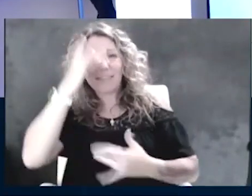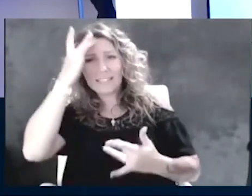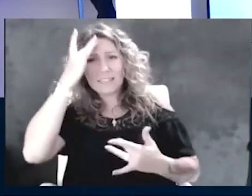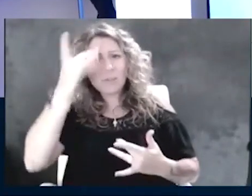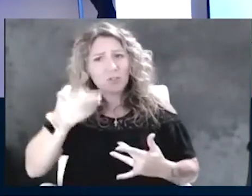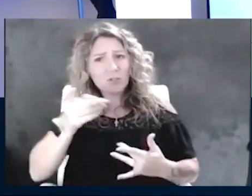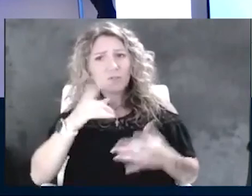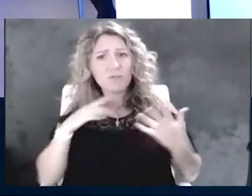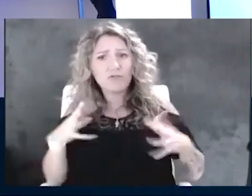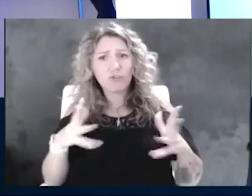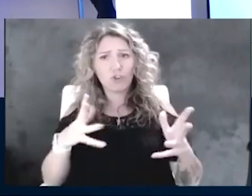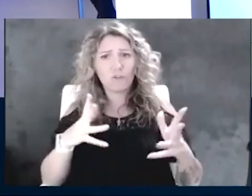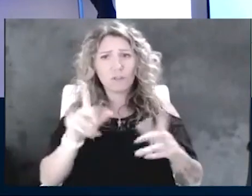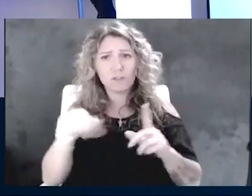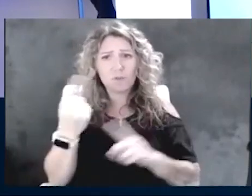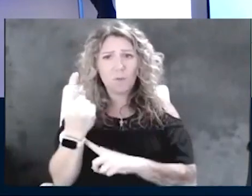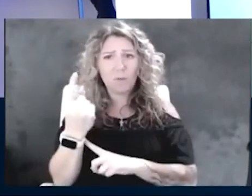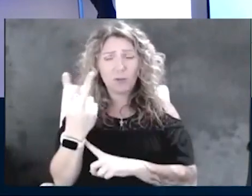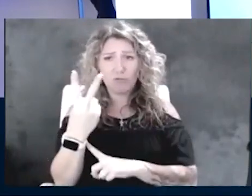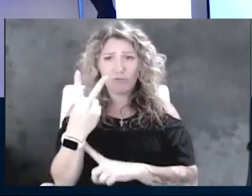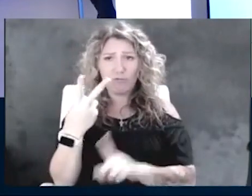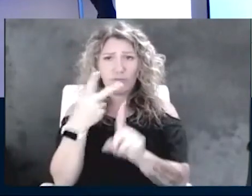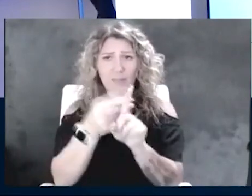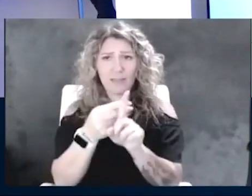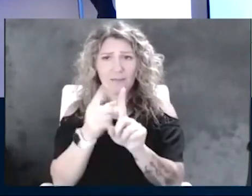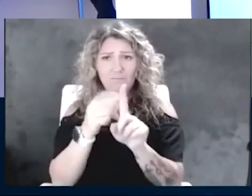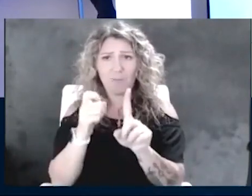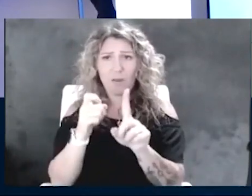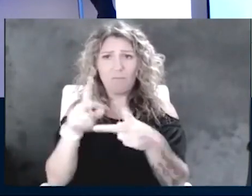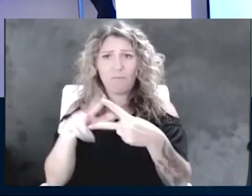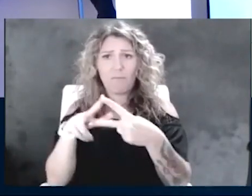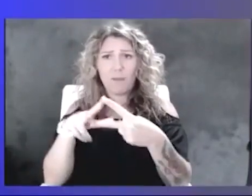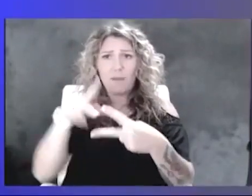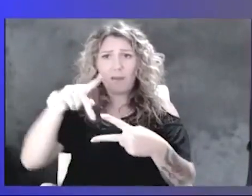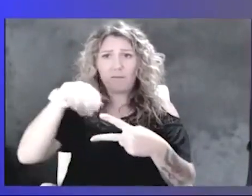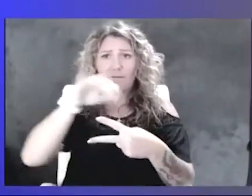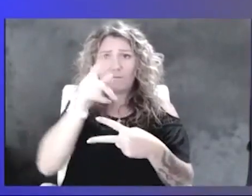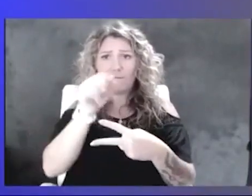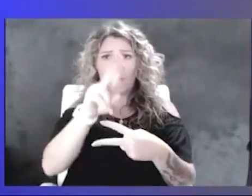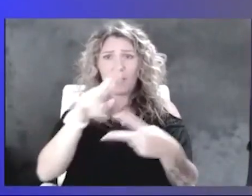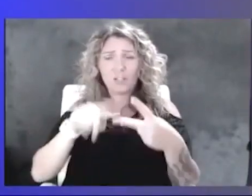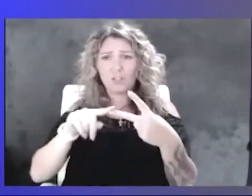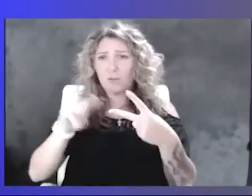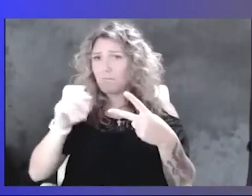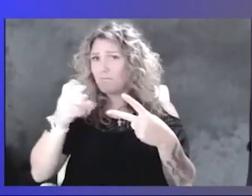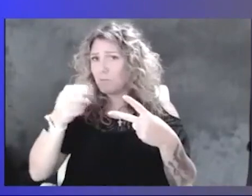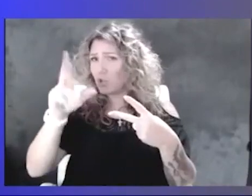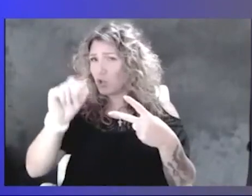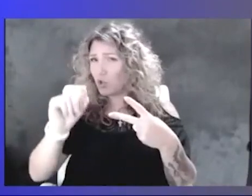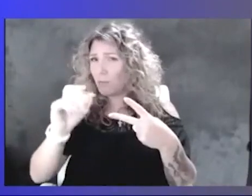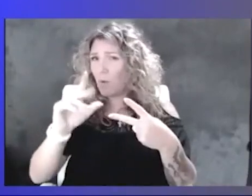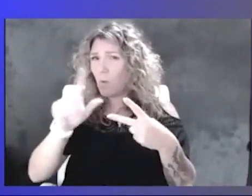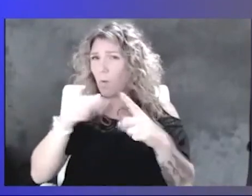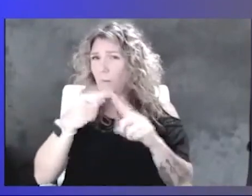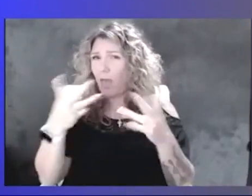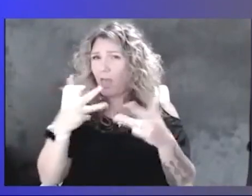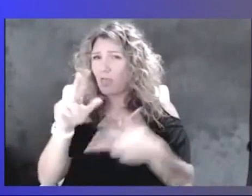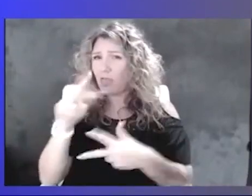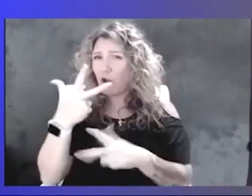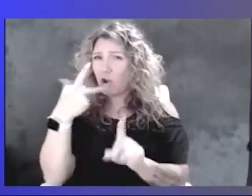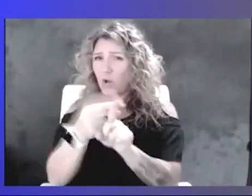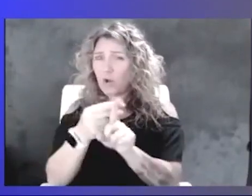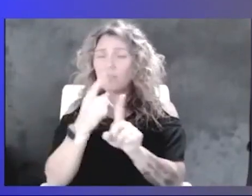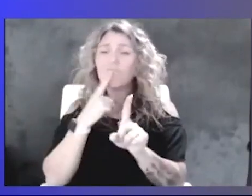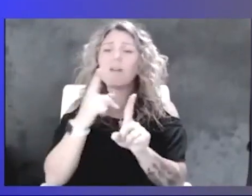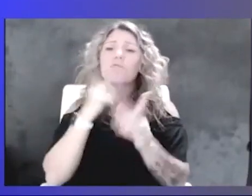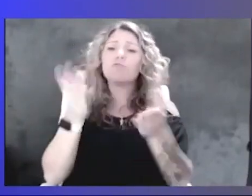2 vaccine doses from Pfizer and Moderna? What do you think about that third dose? I think so the recommendation coming out of the American College of Rheumatology